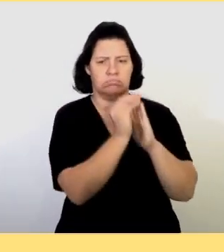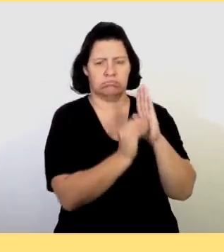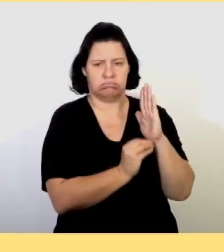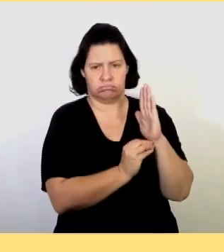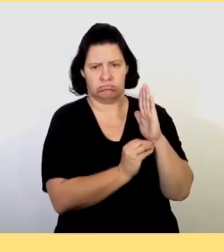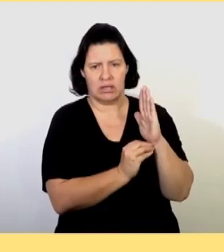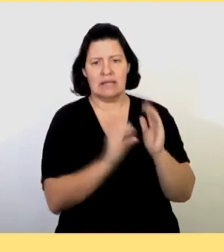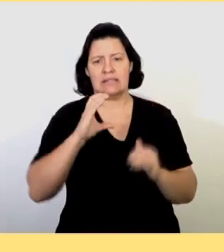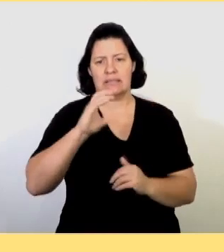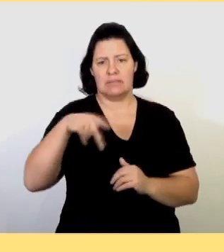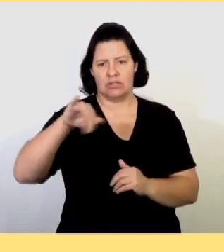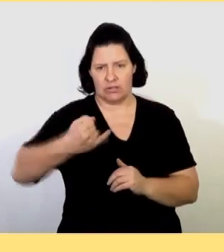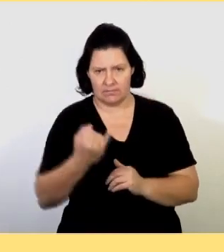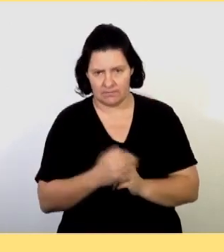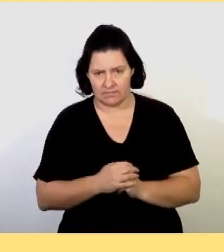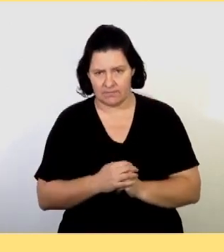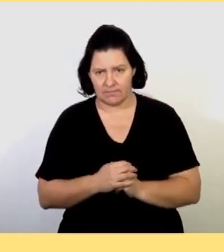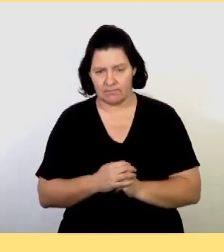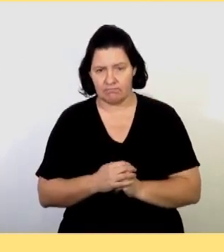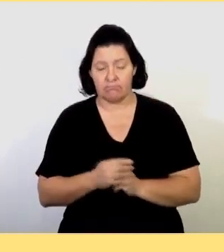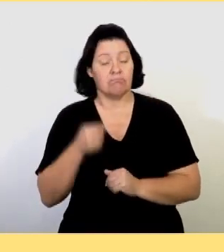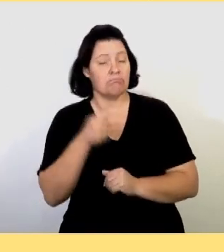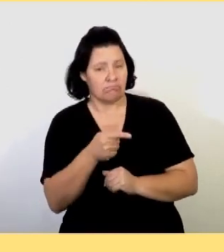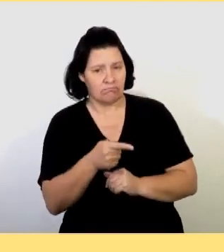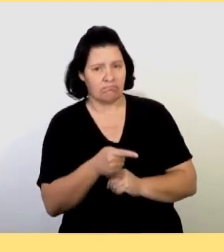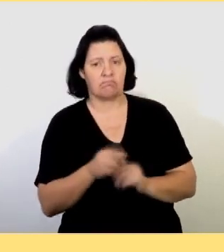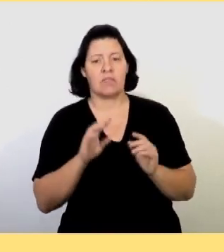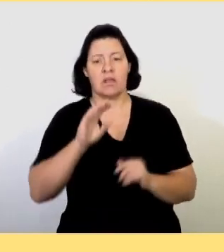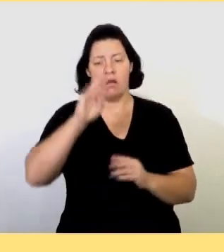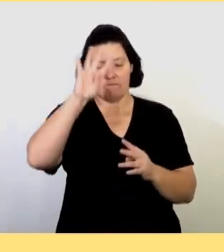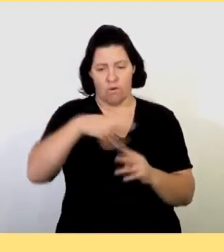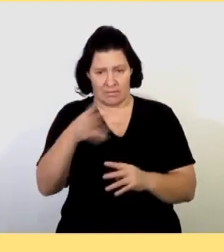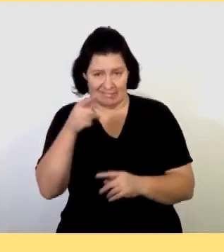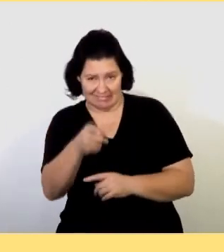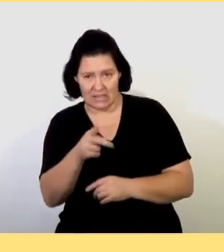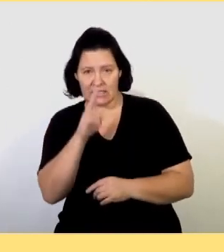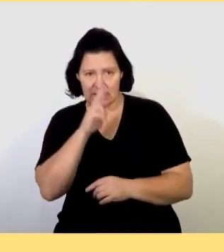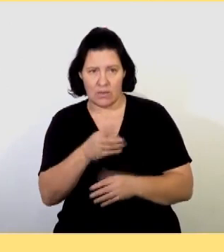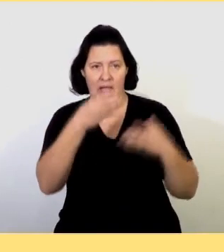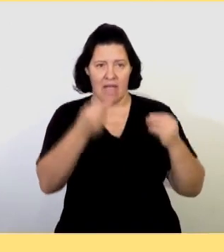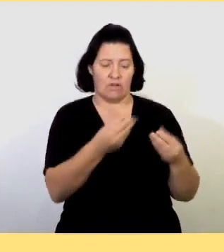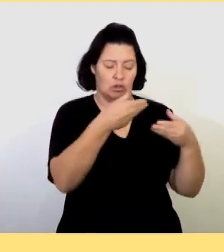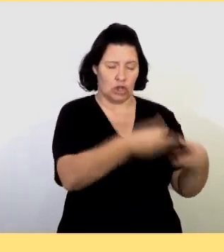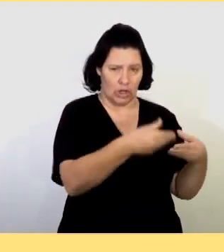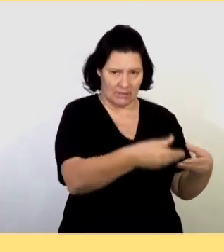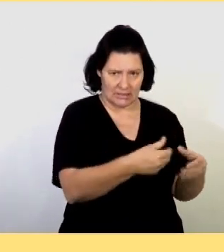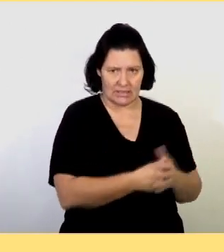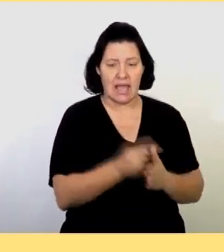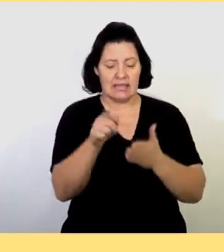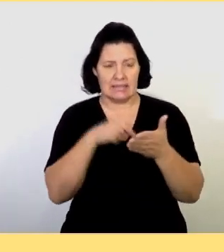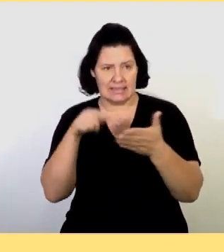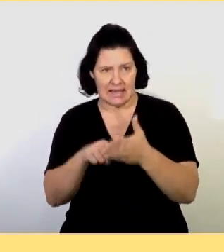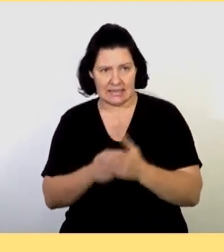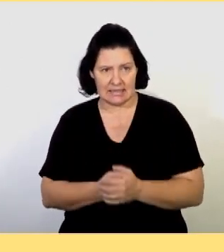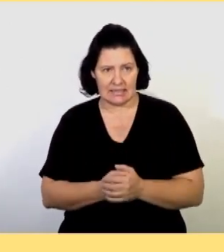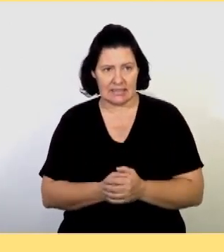record in the CPJ. Here with me is a format of the CPJ. So you have your document. Here is the